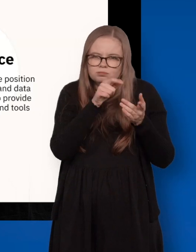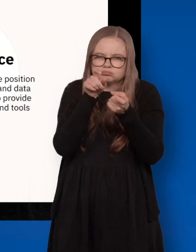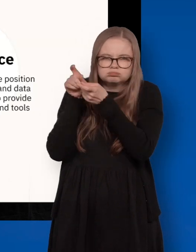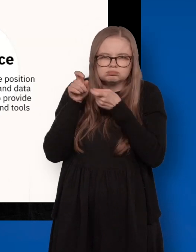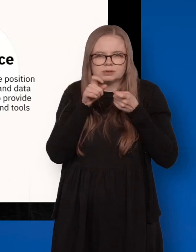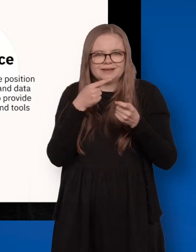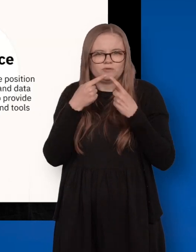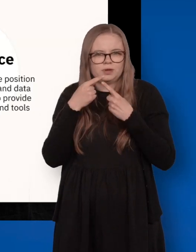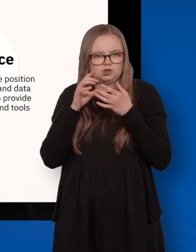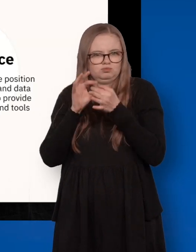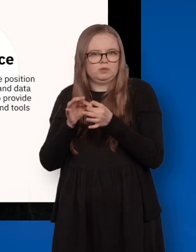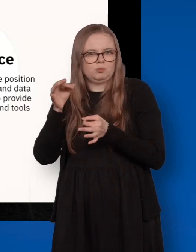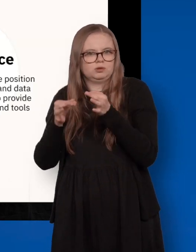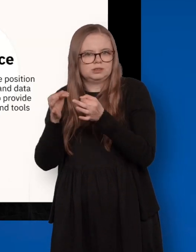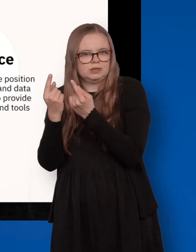various political issues.